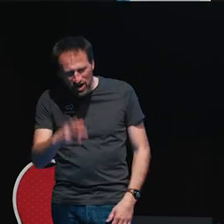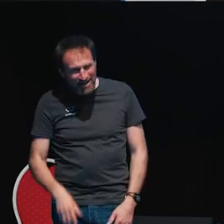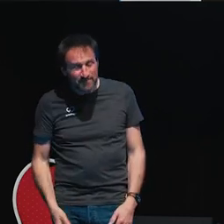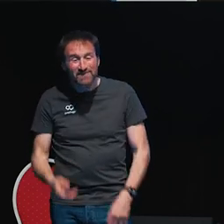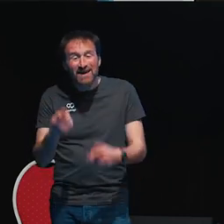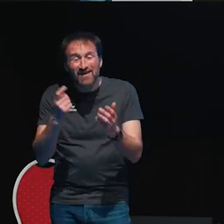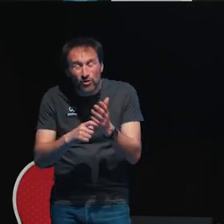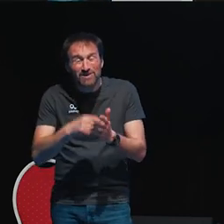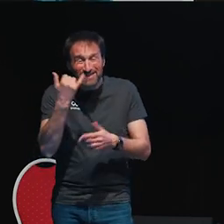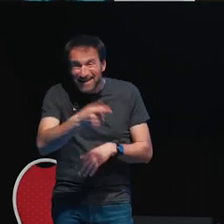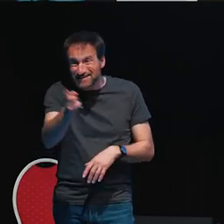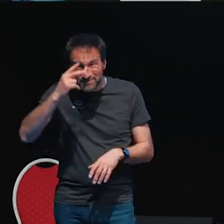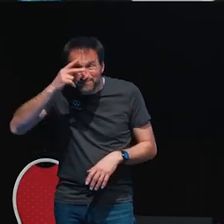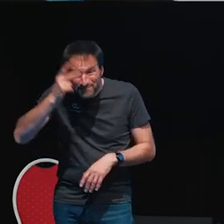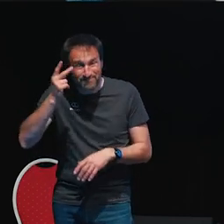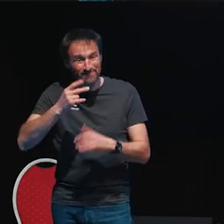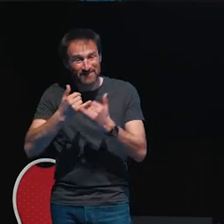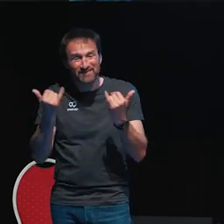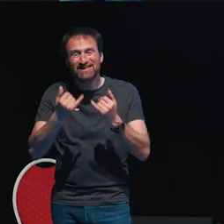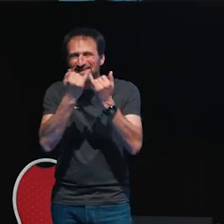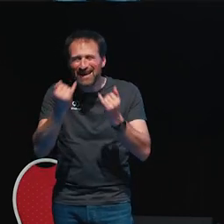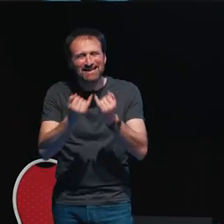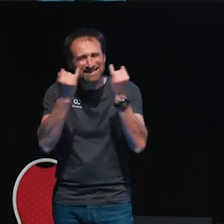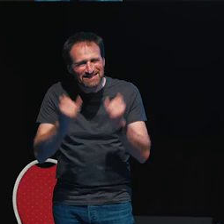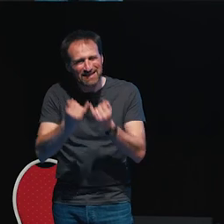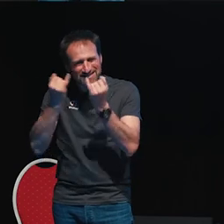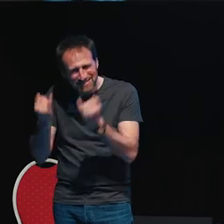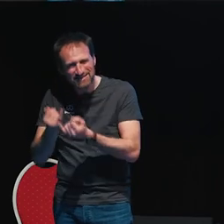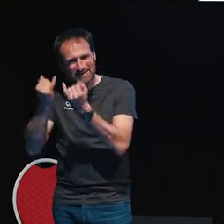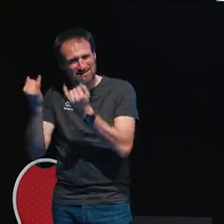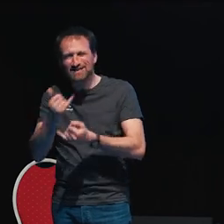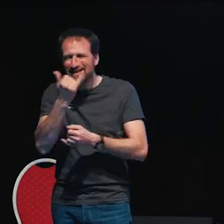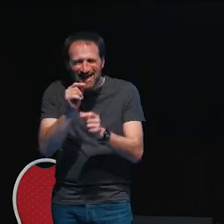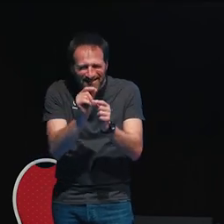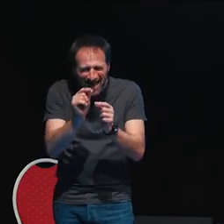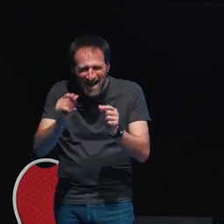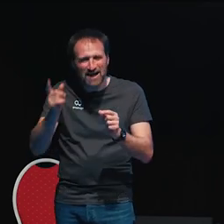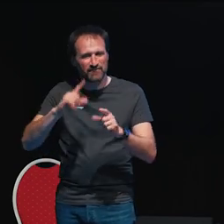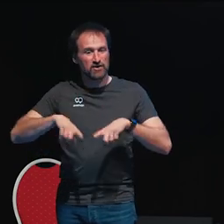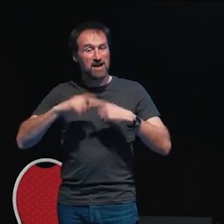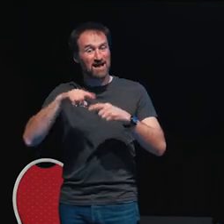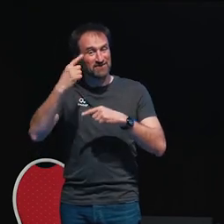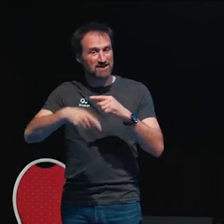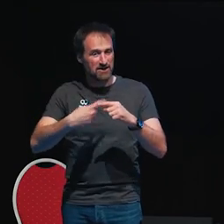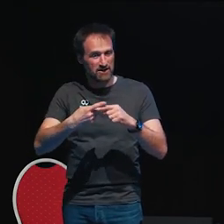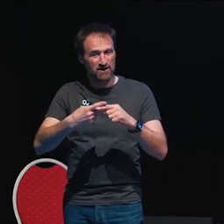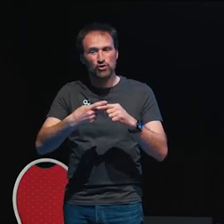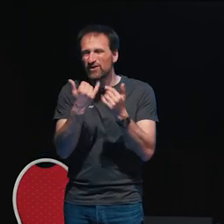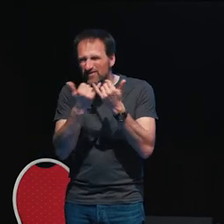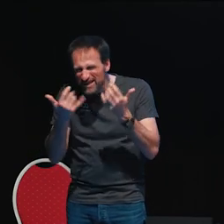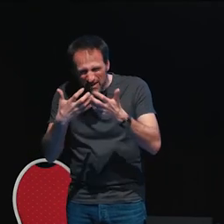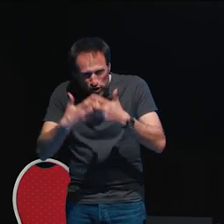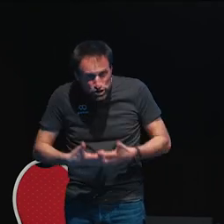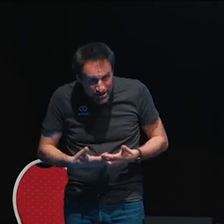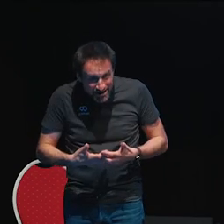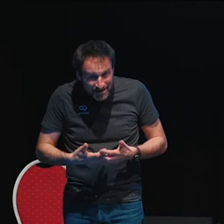understand every instance and every piece of the life cycle and how it works, because